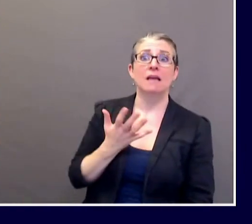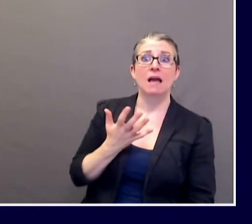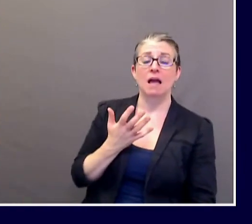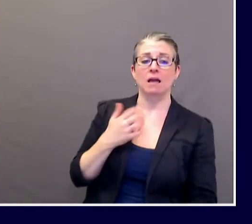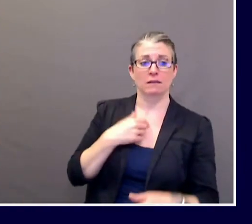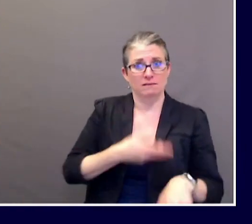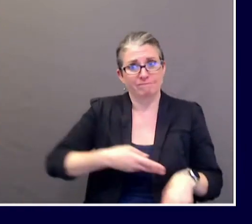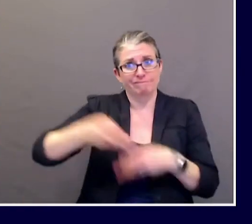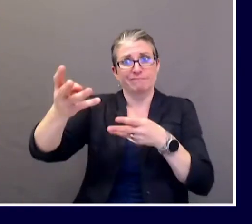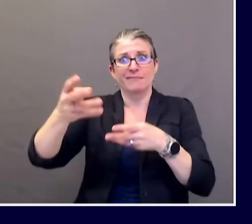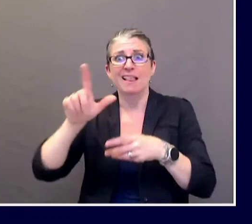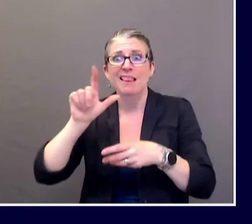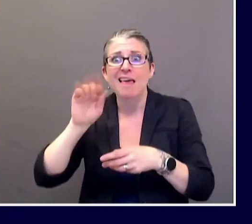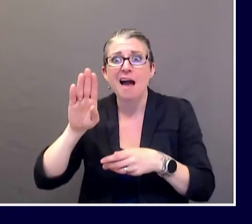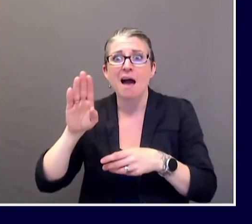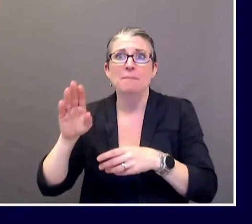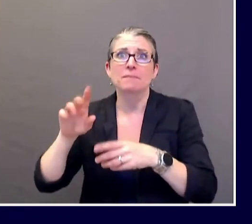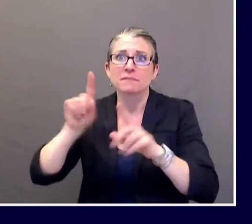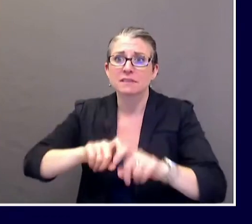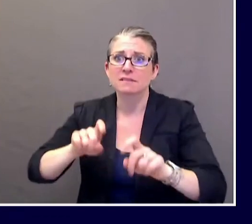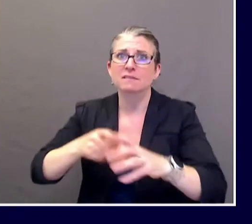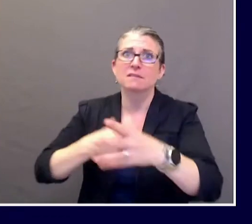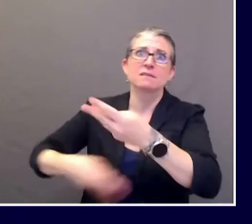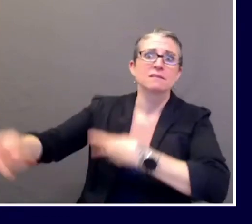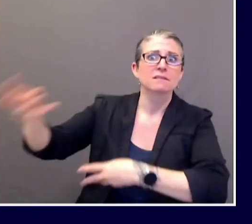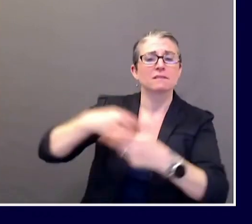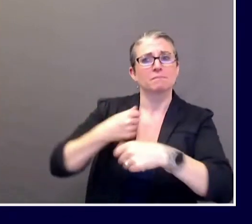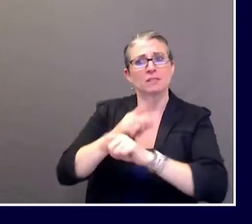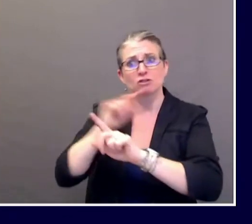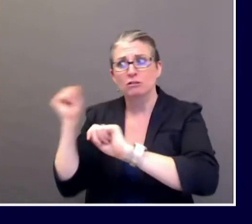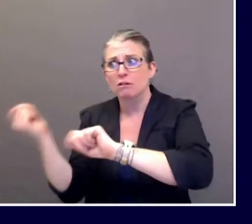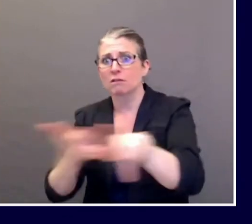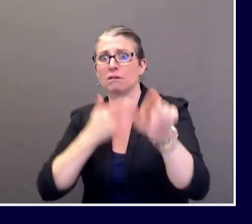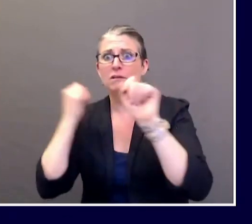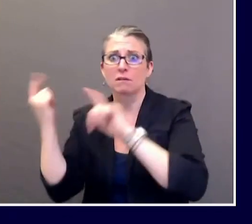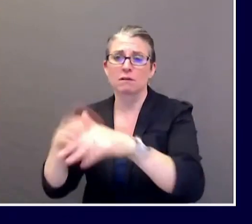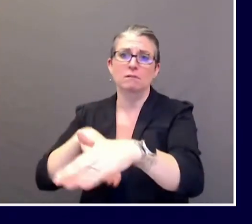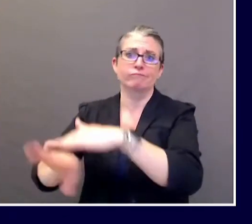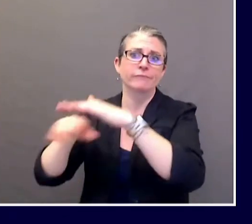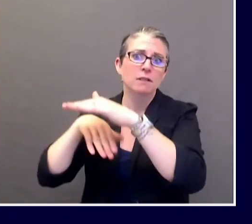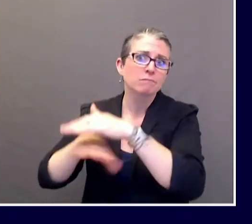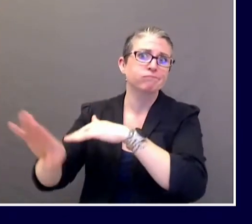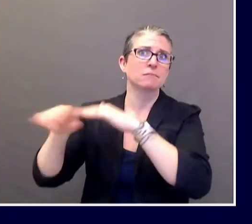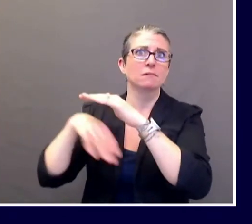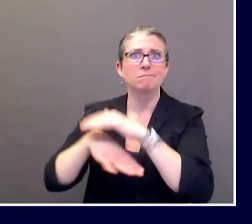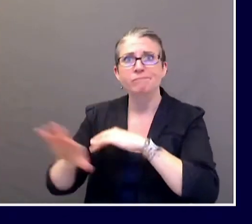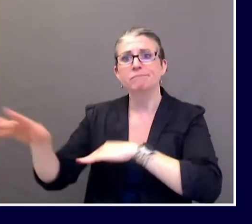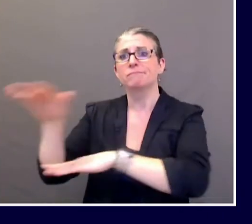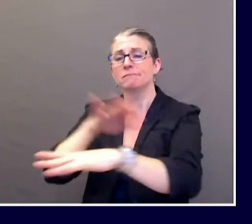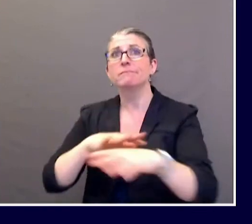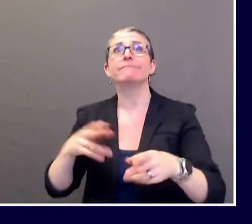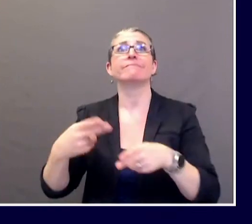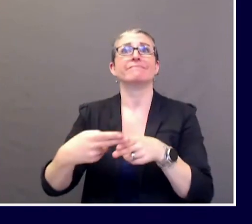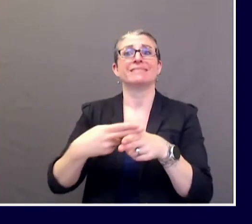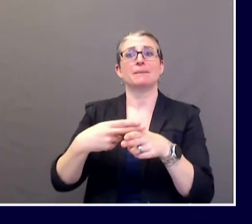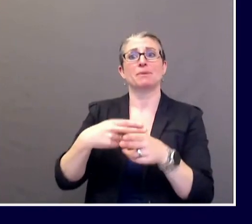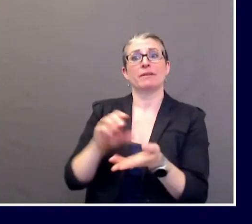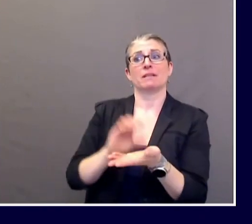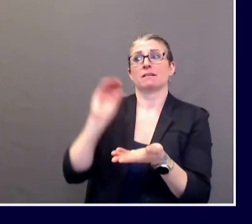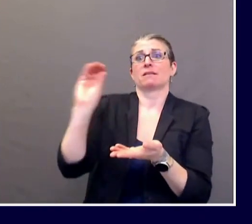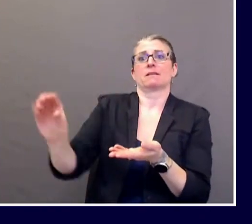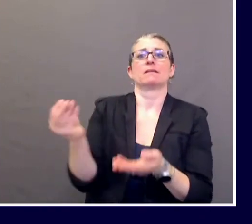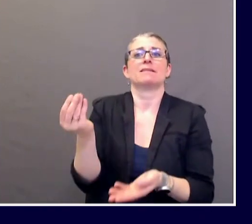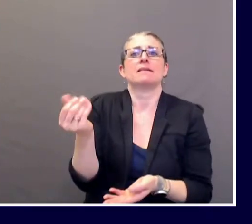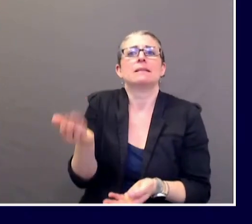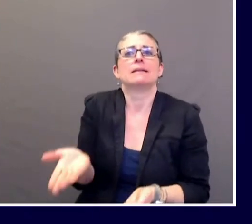aggressive testing to keep residents and staff safe. We did temporary rate increases last year in Maine Care, and Maine Care is a main source